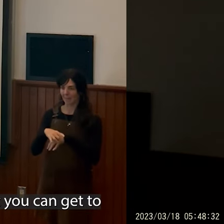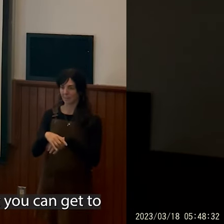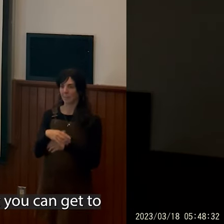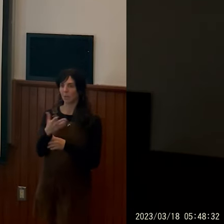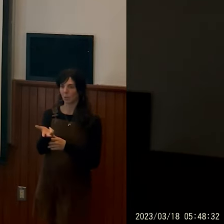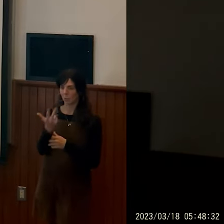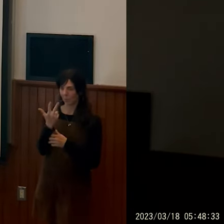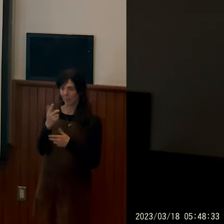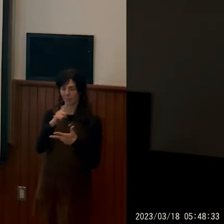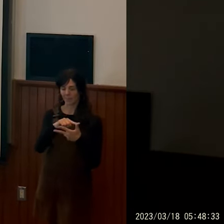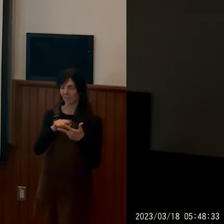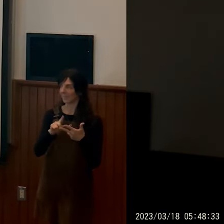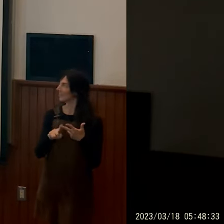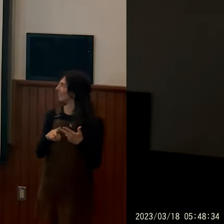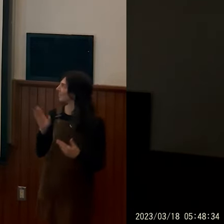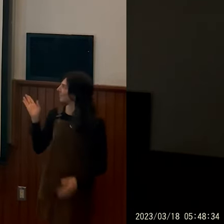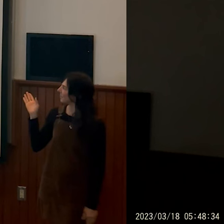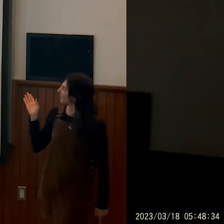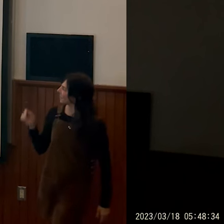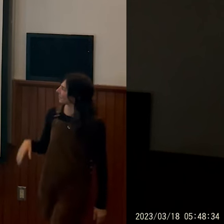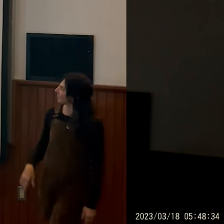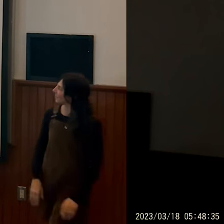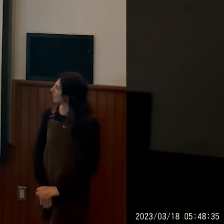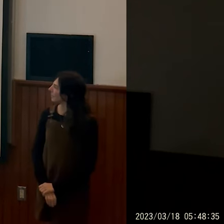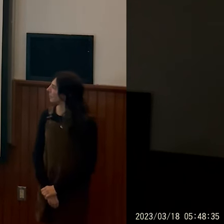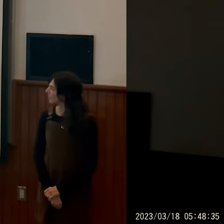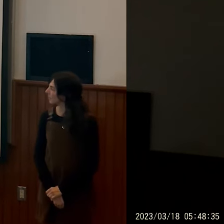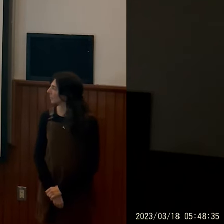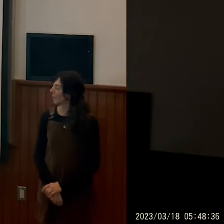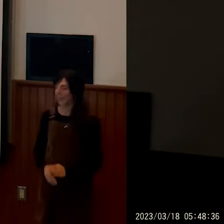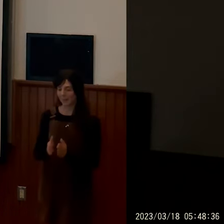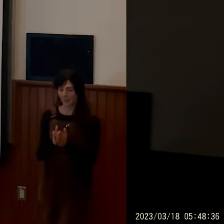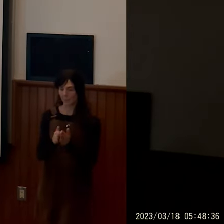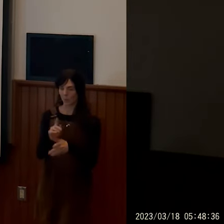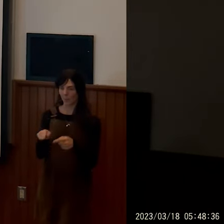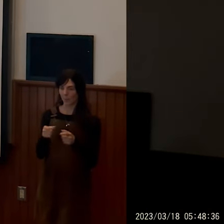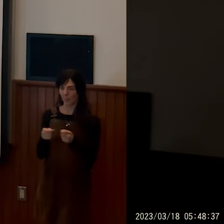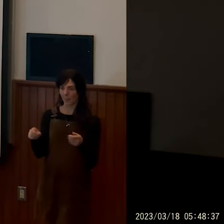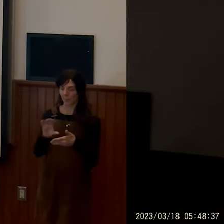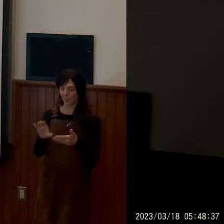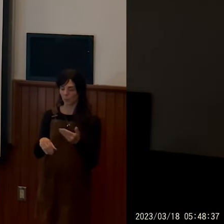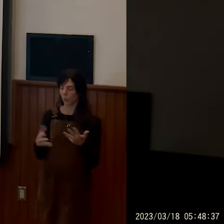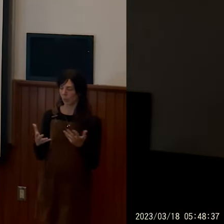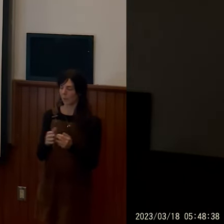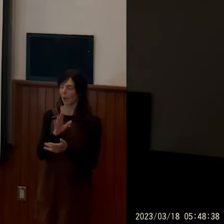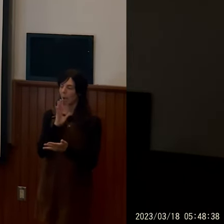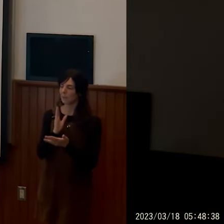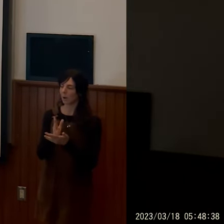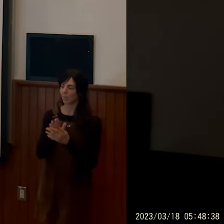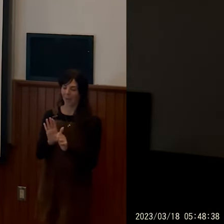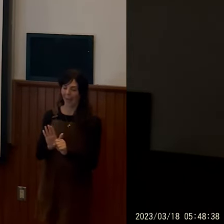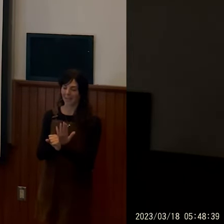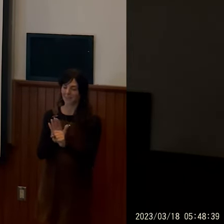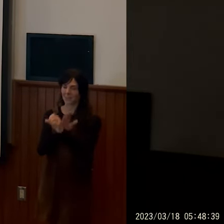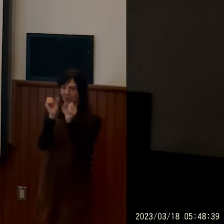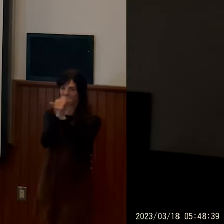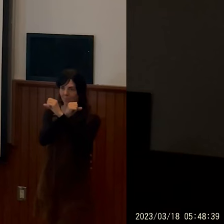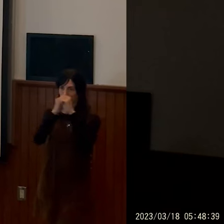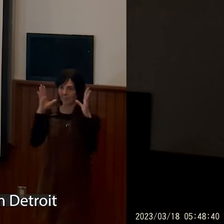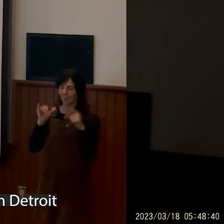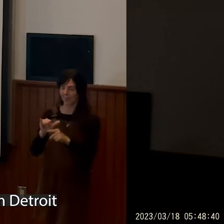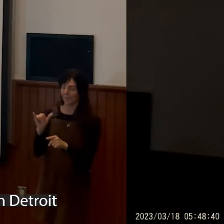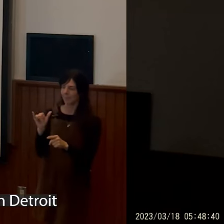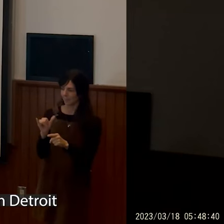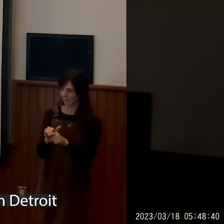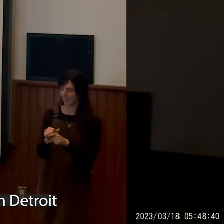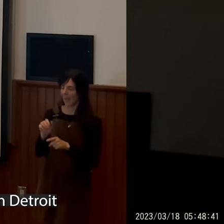get to in the game. But in the conclusion of the book, I talk about visionary activism, which is a term I learned at the